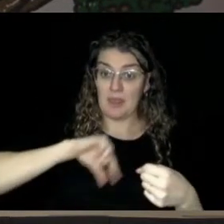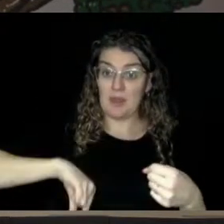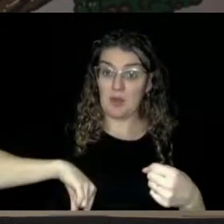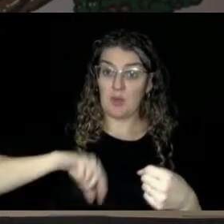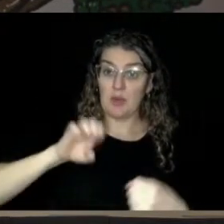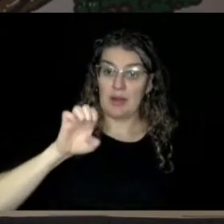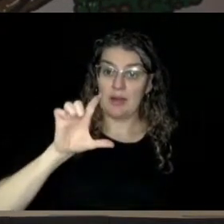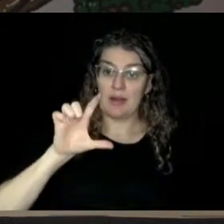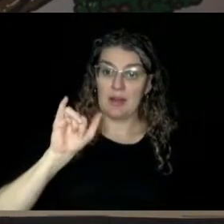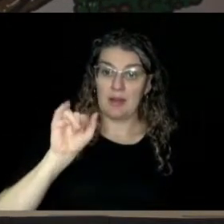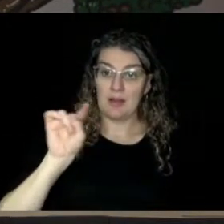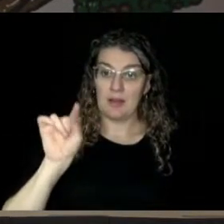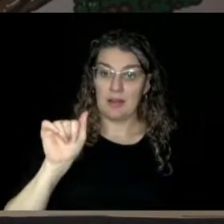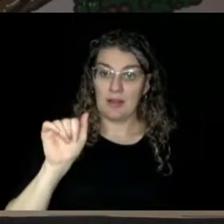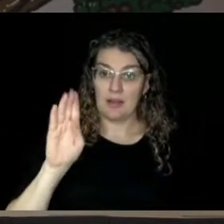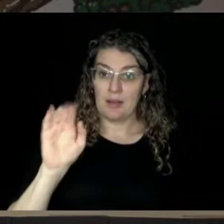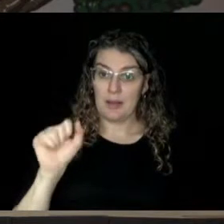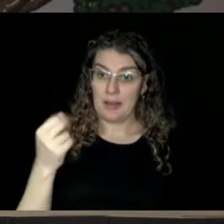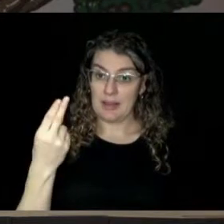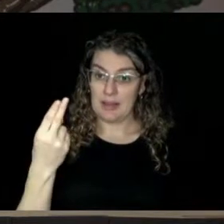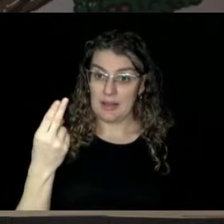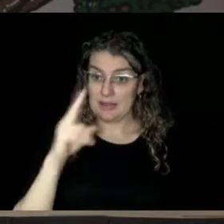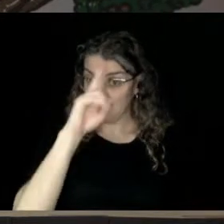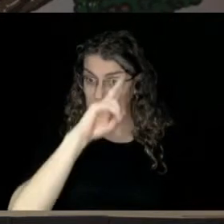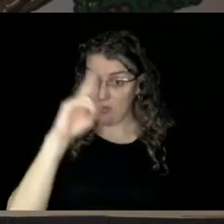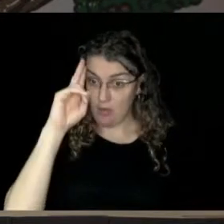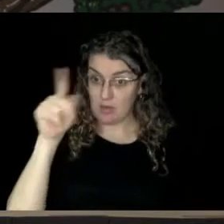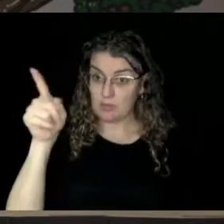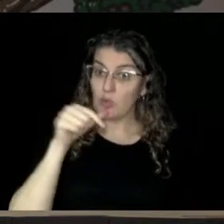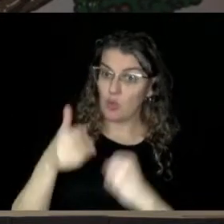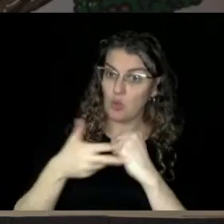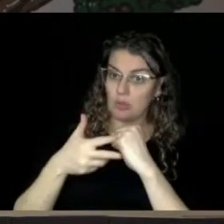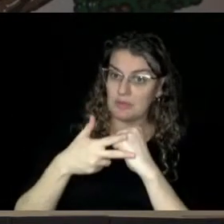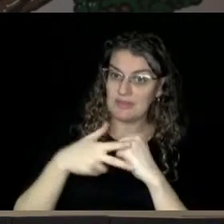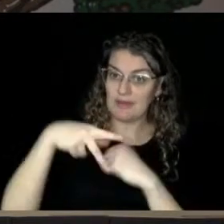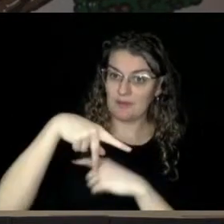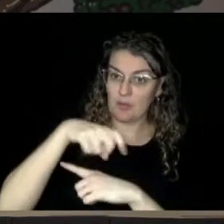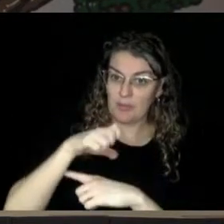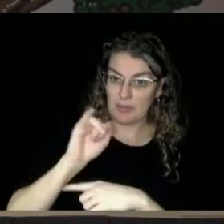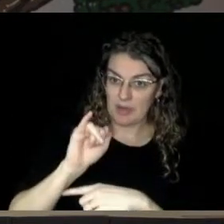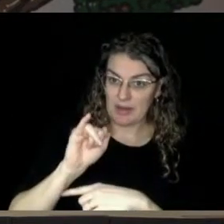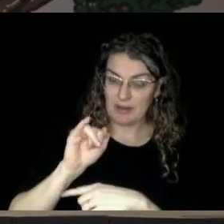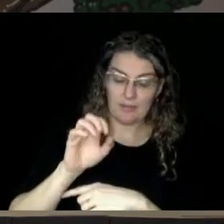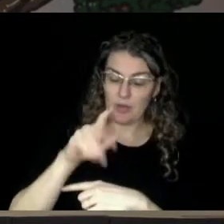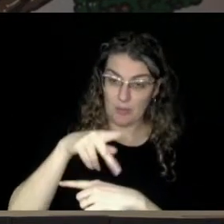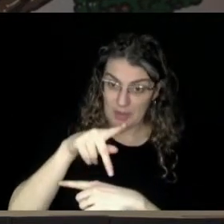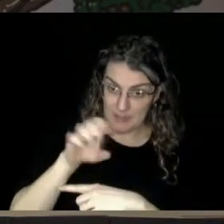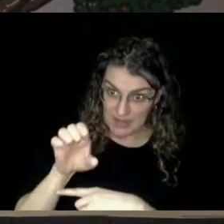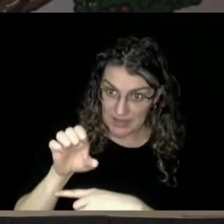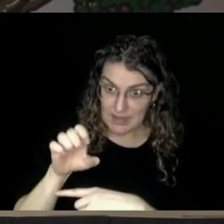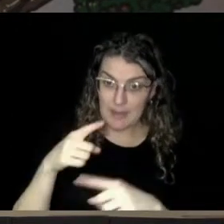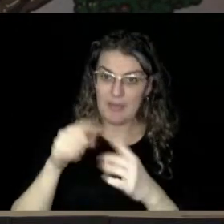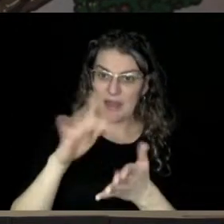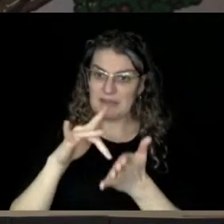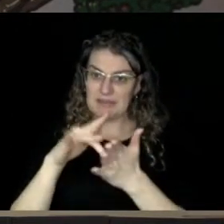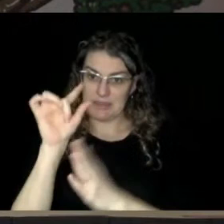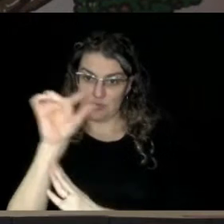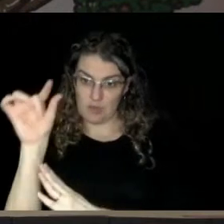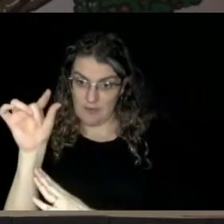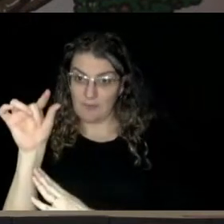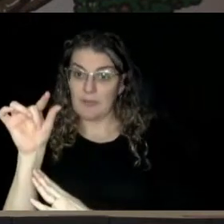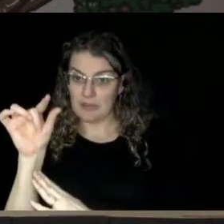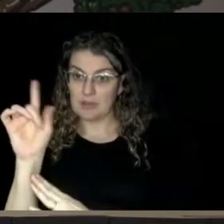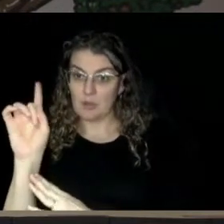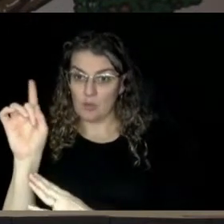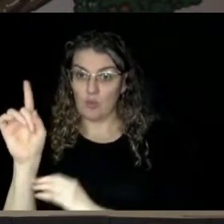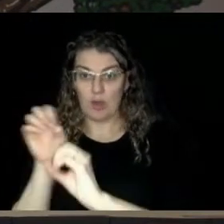stores some of our PPE, and there's also a provincial warehouse with central government that is storing it. So I